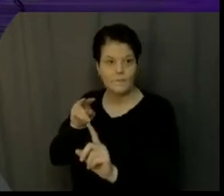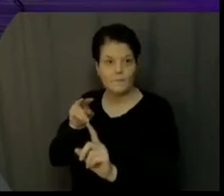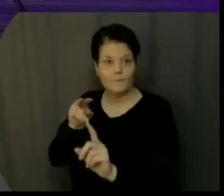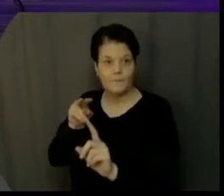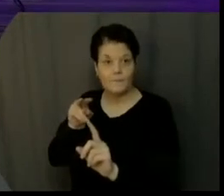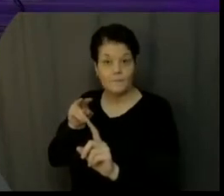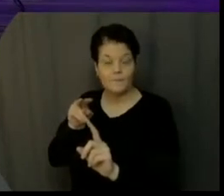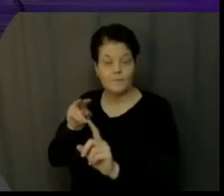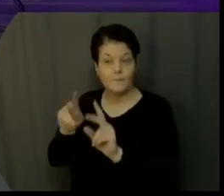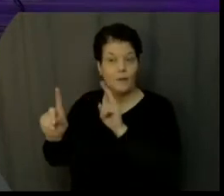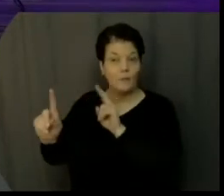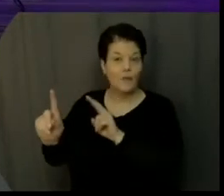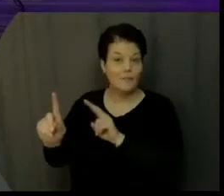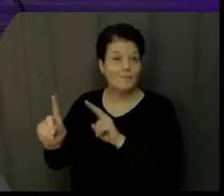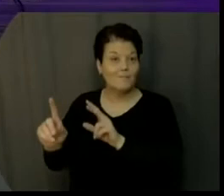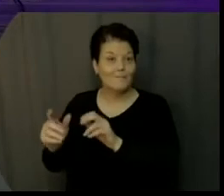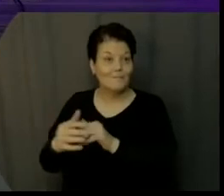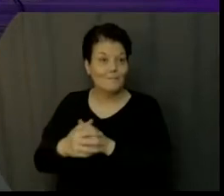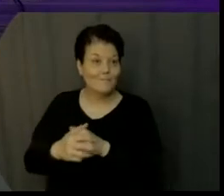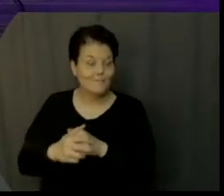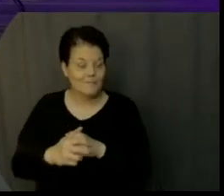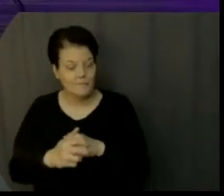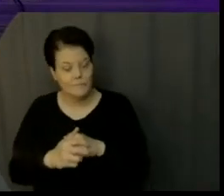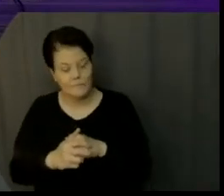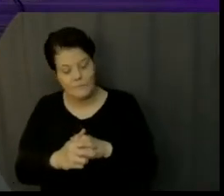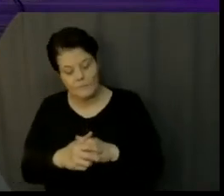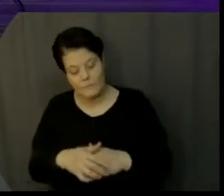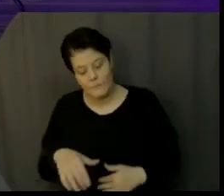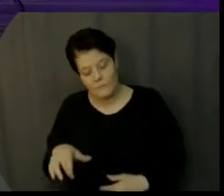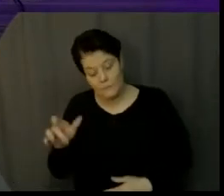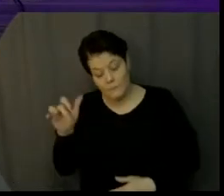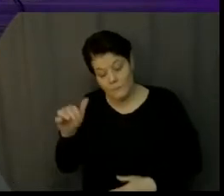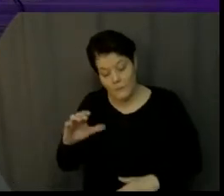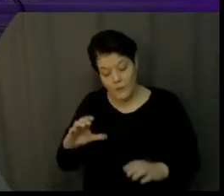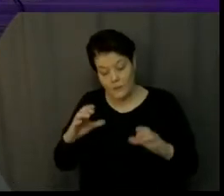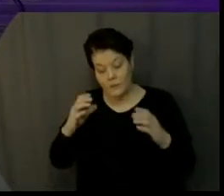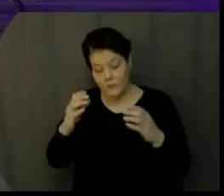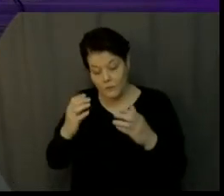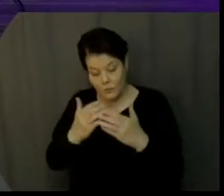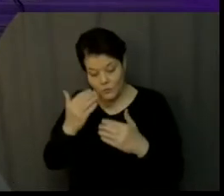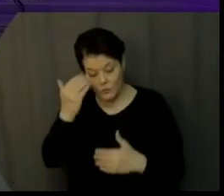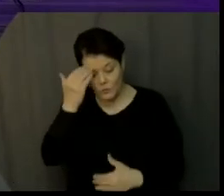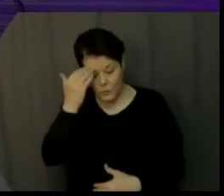this world will know that you are the Messiah